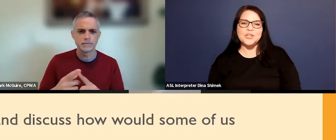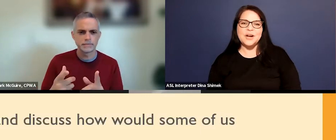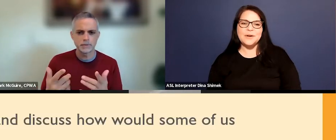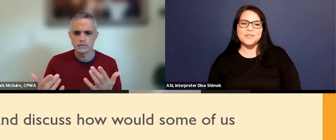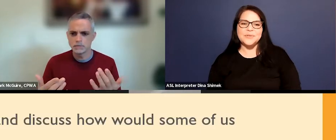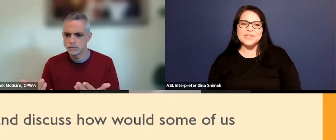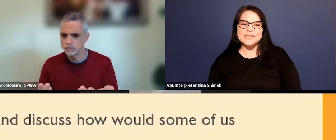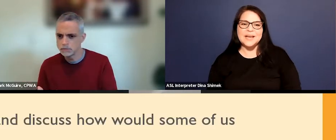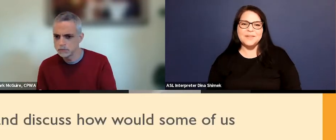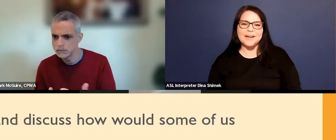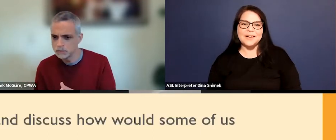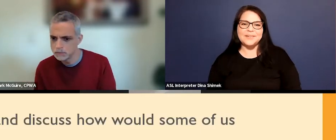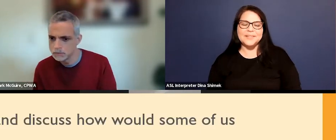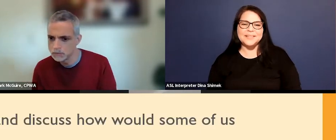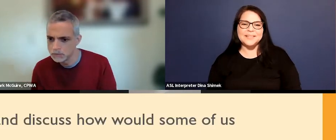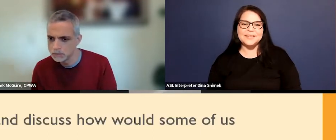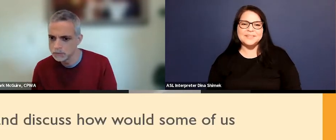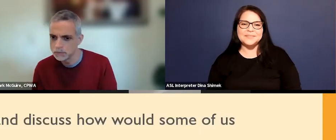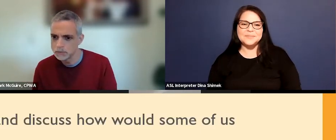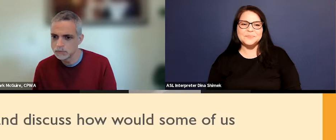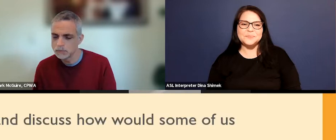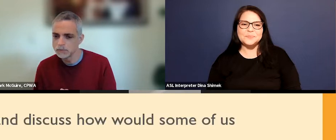I'm not sure how we're doing on time right now.